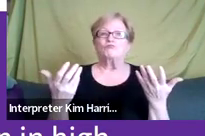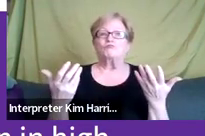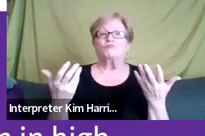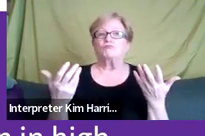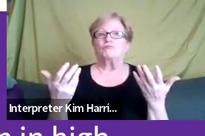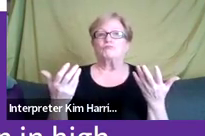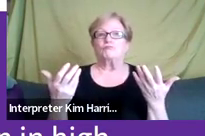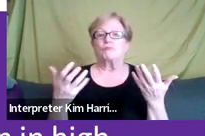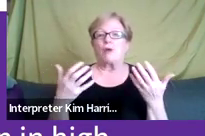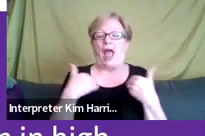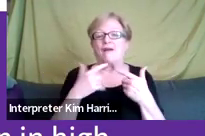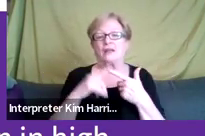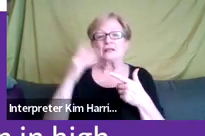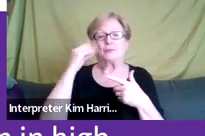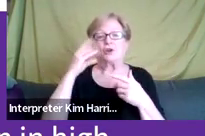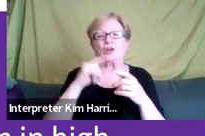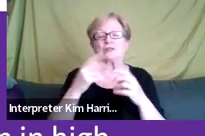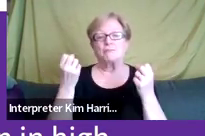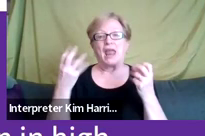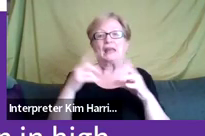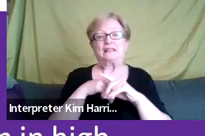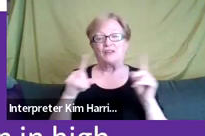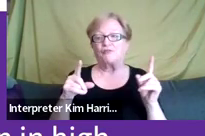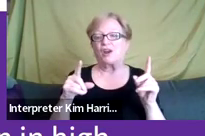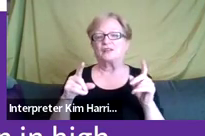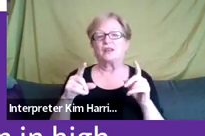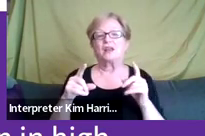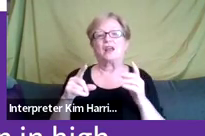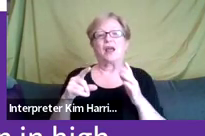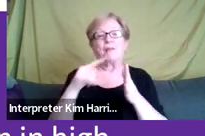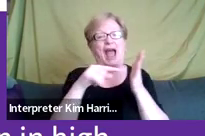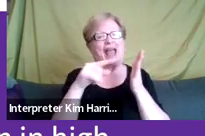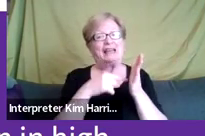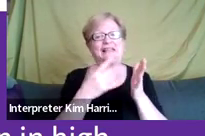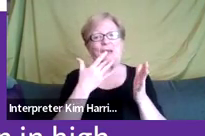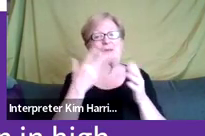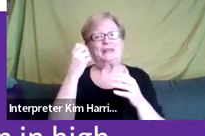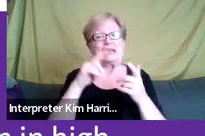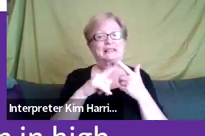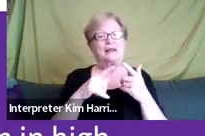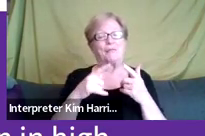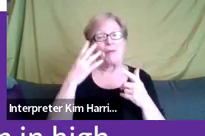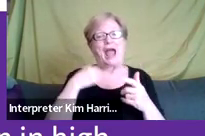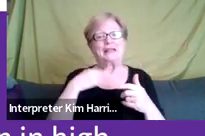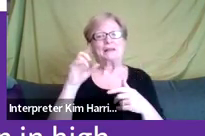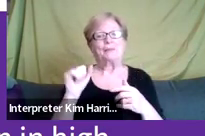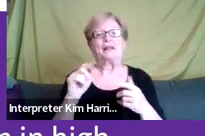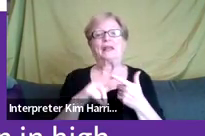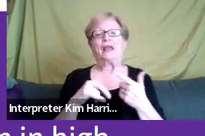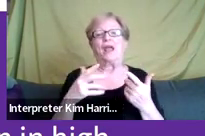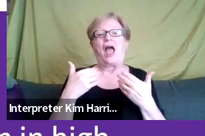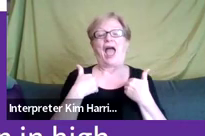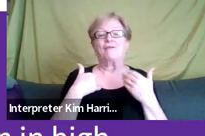I have encountered biases and underappreciation of my skill set based on my disability. So I have what we call an